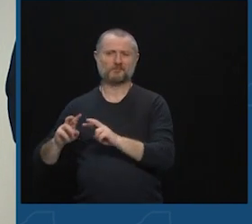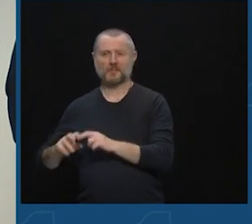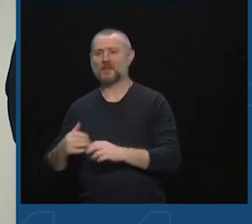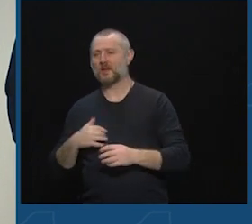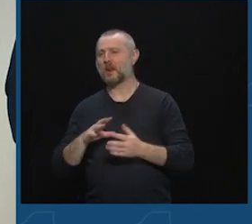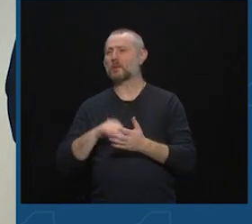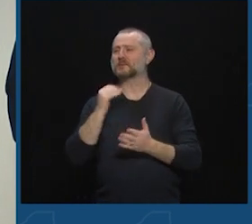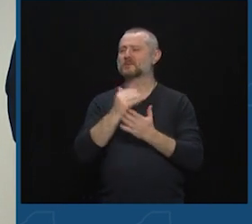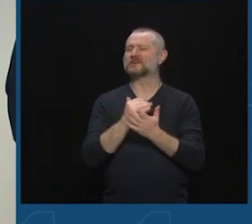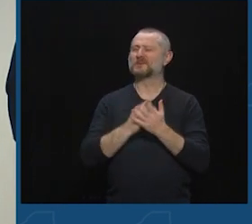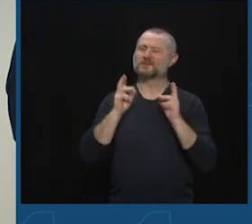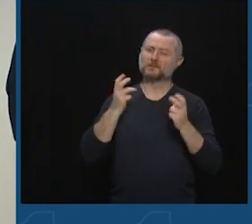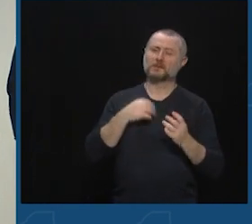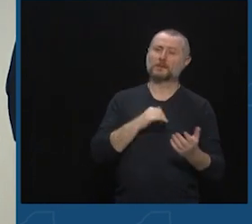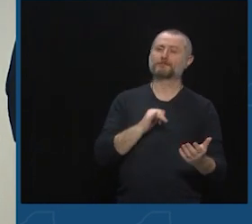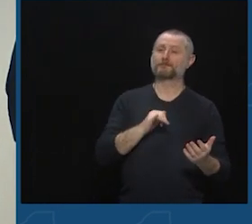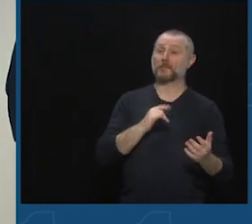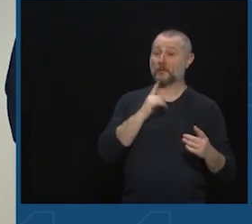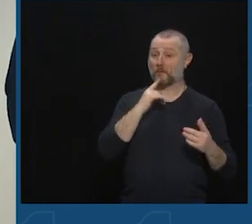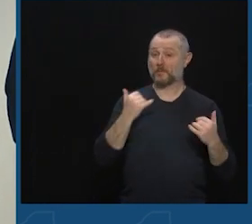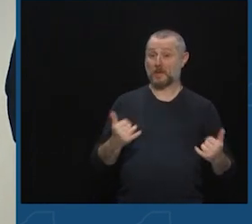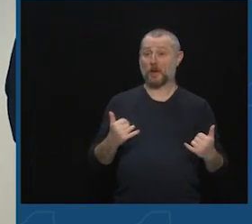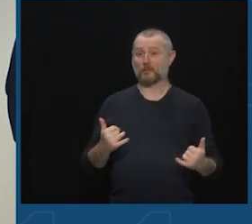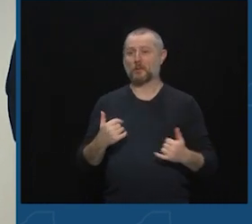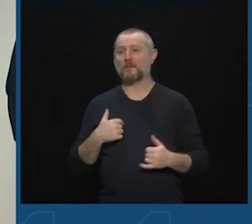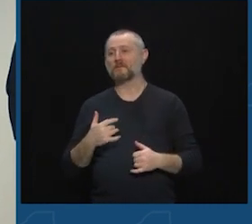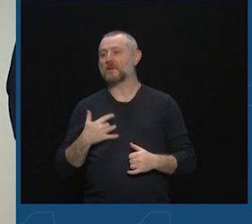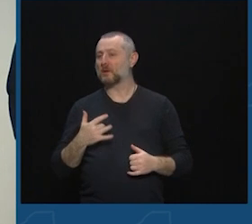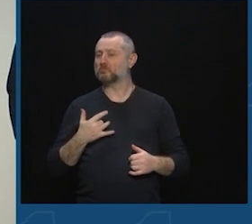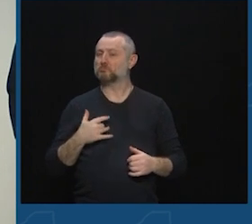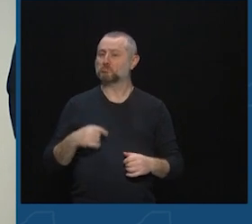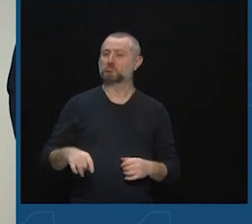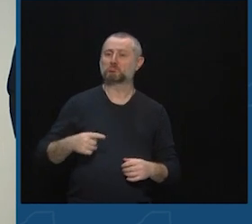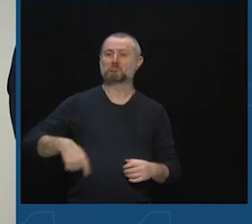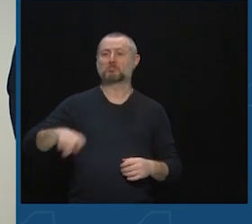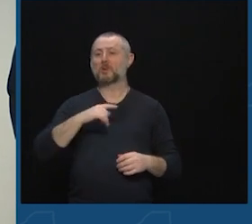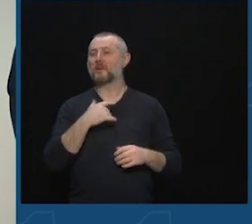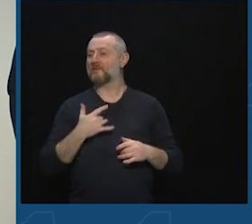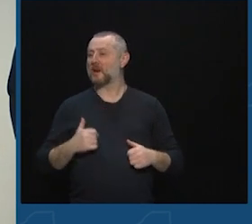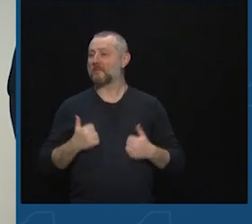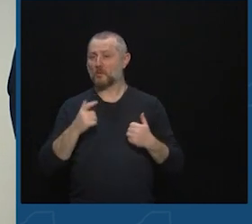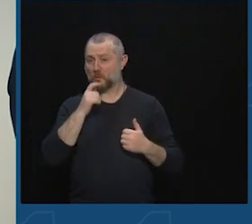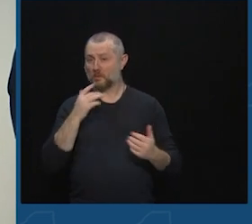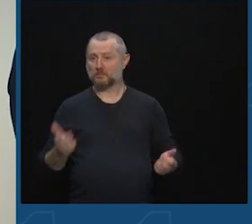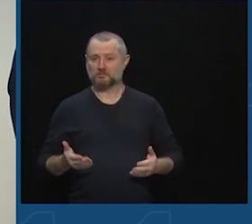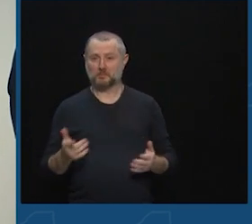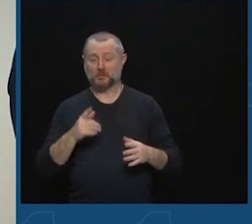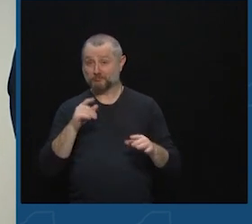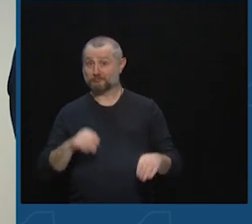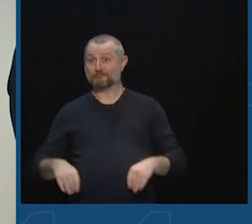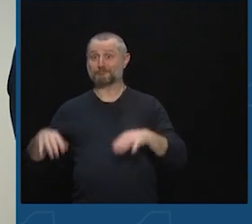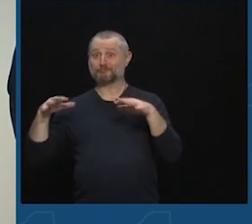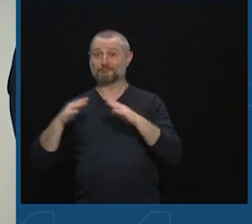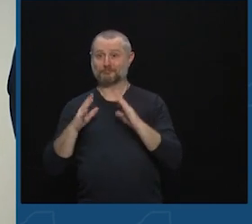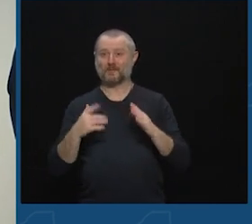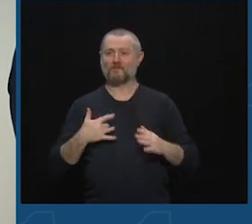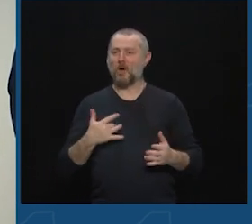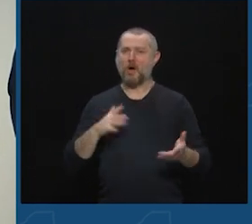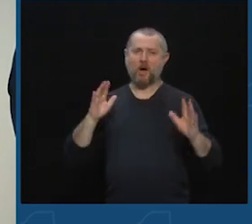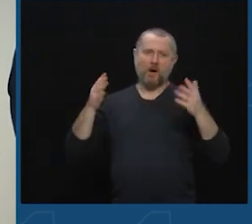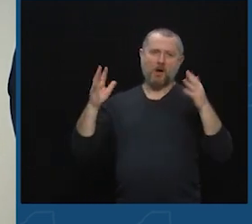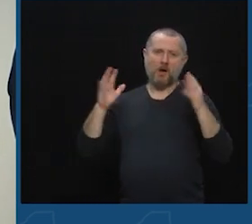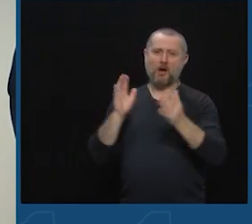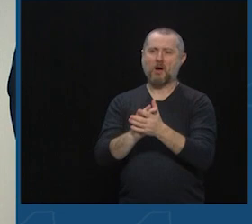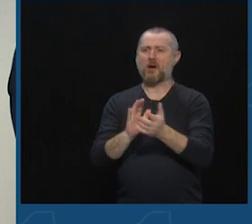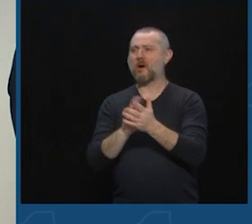next time. But right now, I believe that the people of this county who've had their power restored have felt that they've been engaged, and again, not